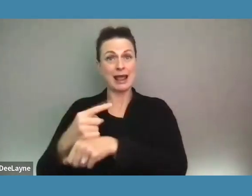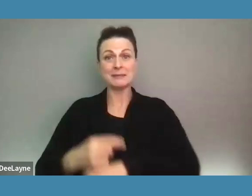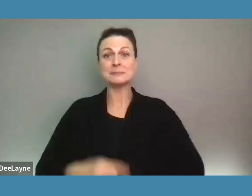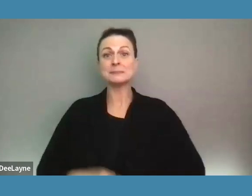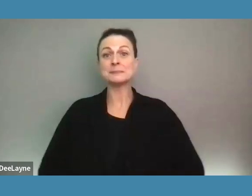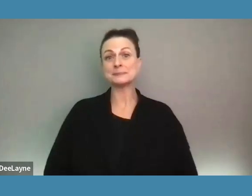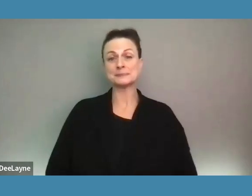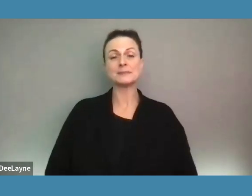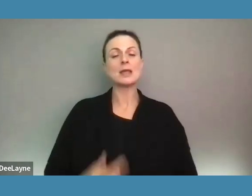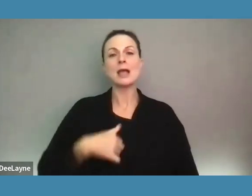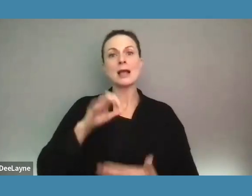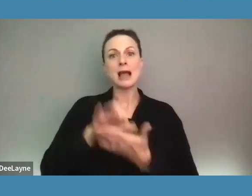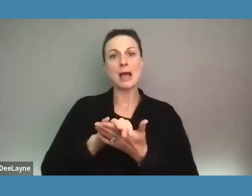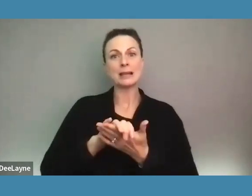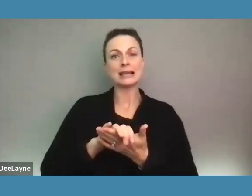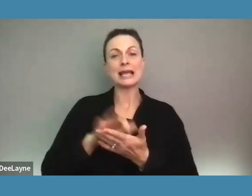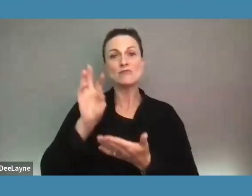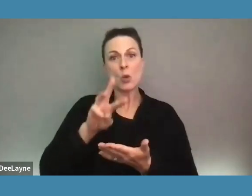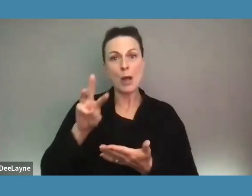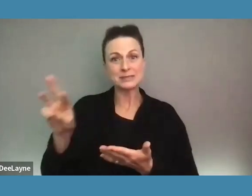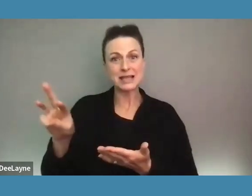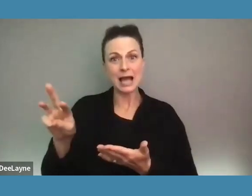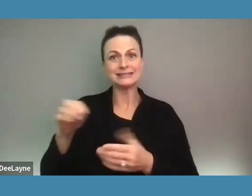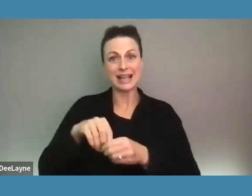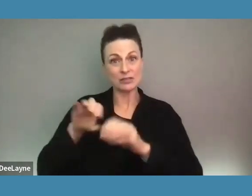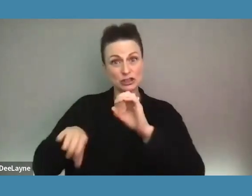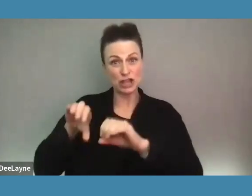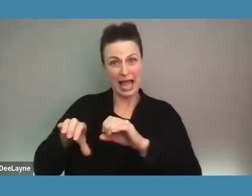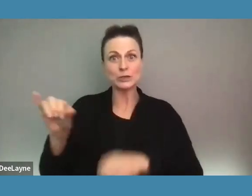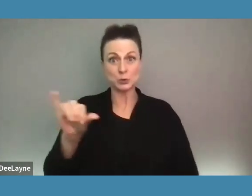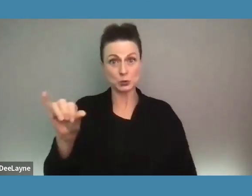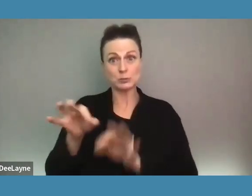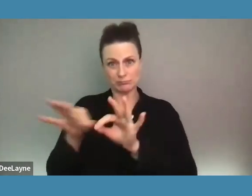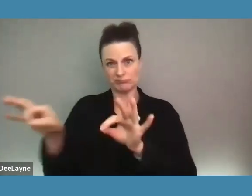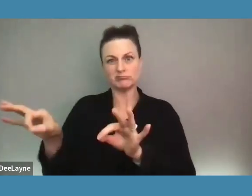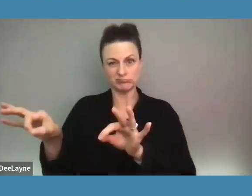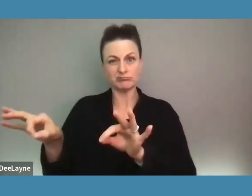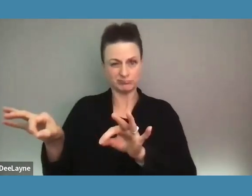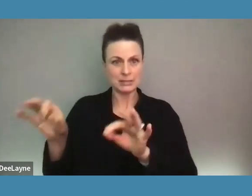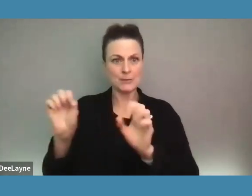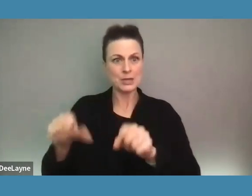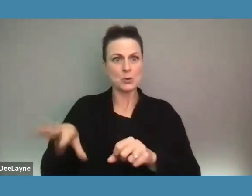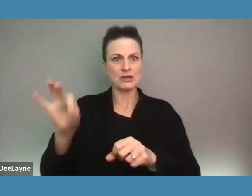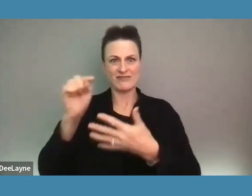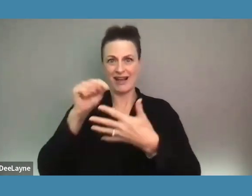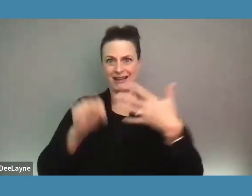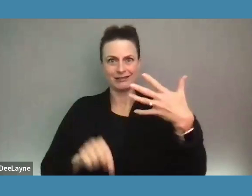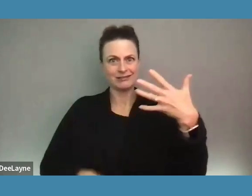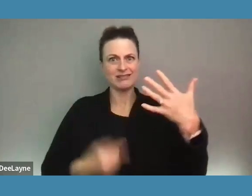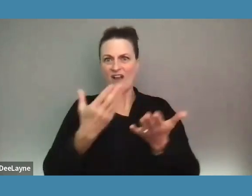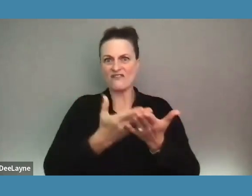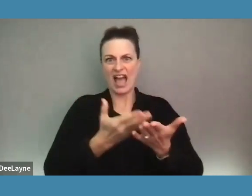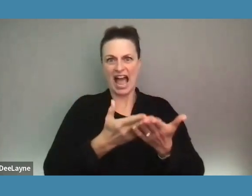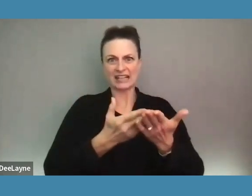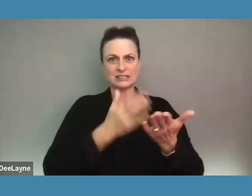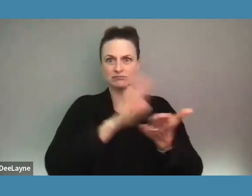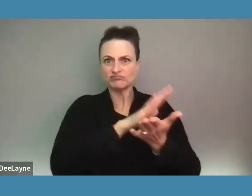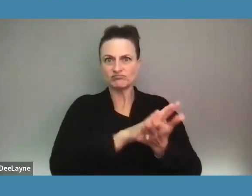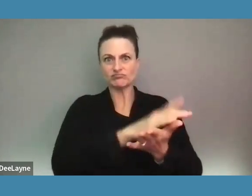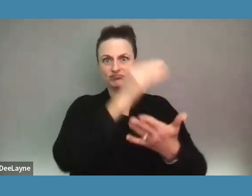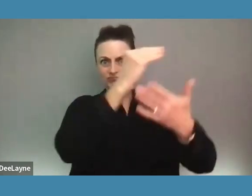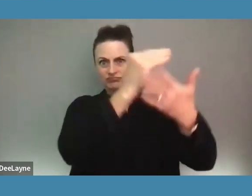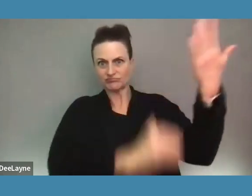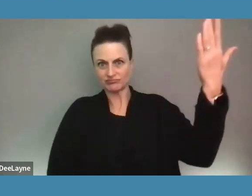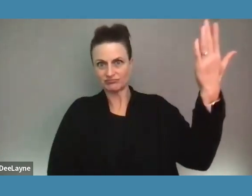I believe the website is actually in the chat as well, but there you can find these fact sheets about some of the things that we